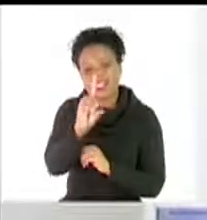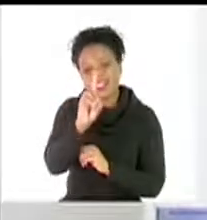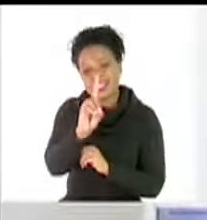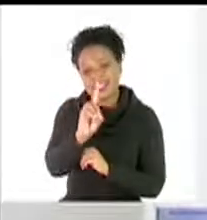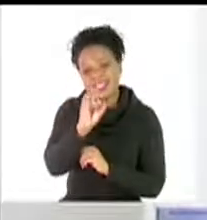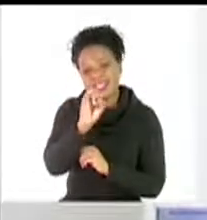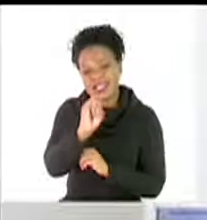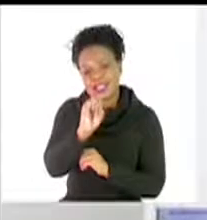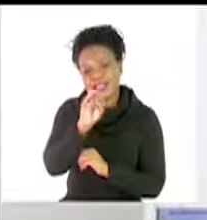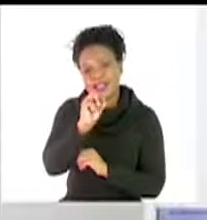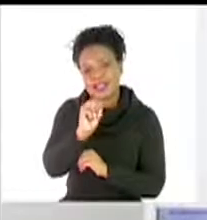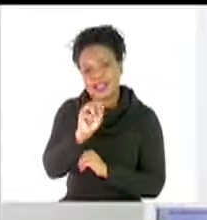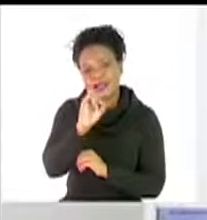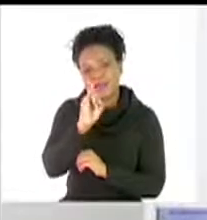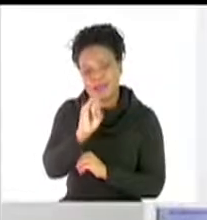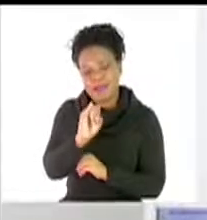nouns.